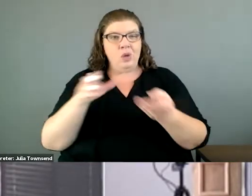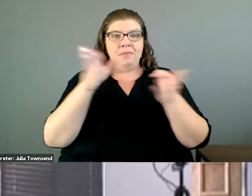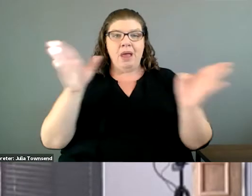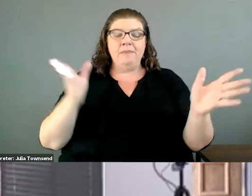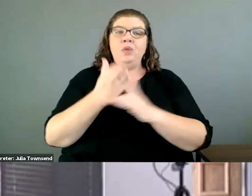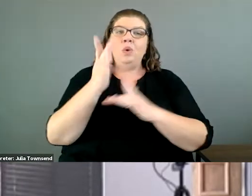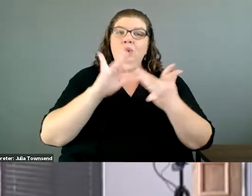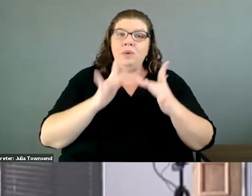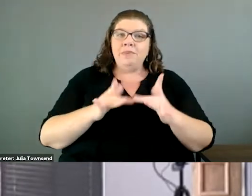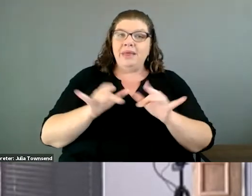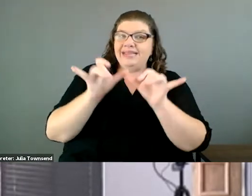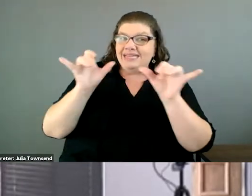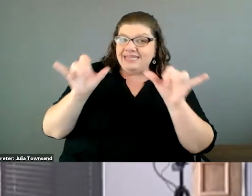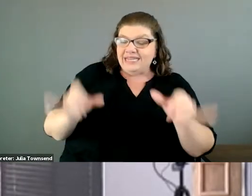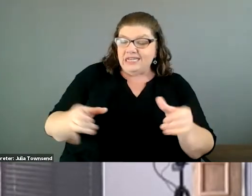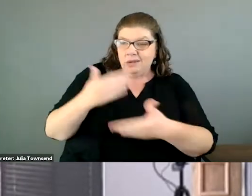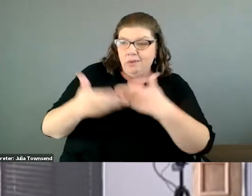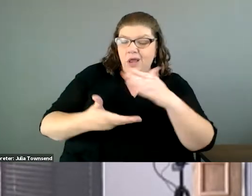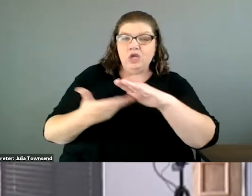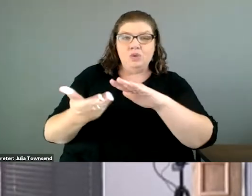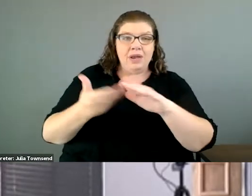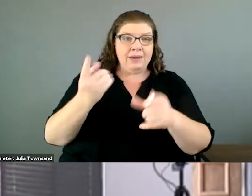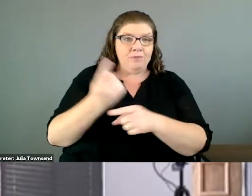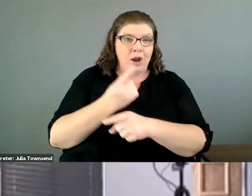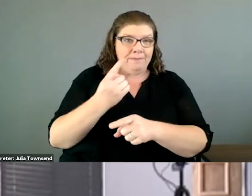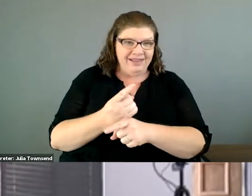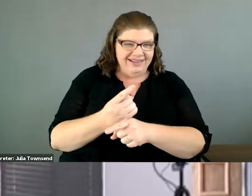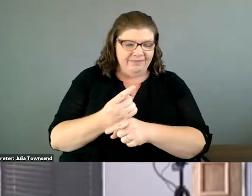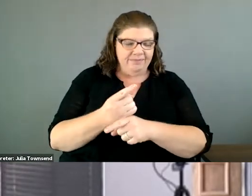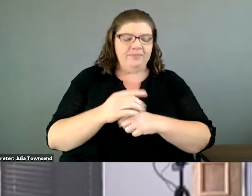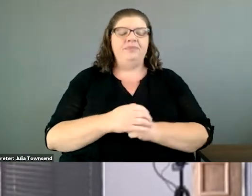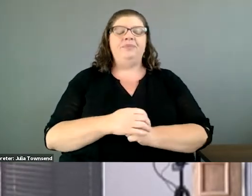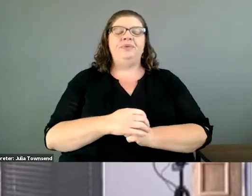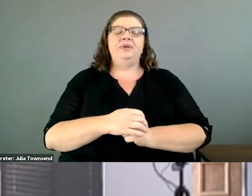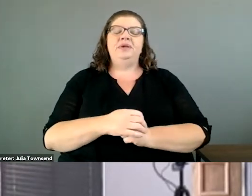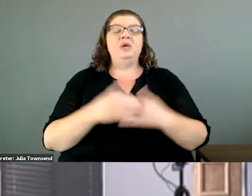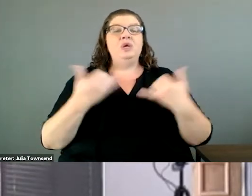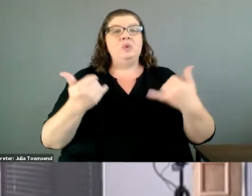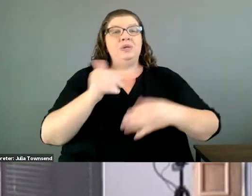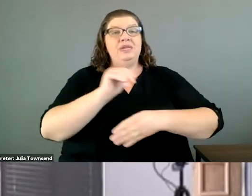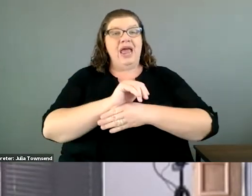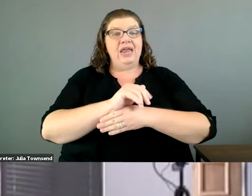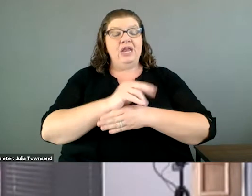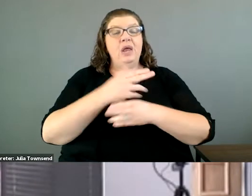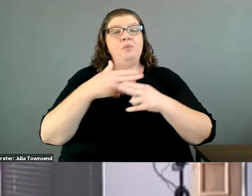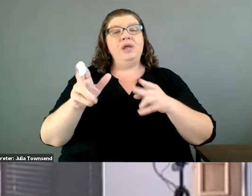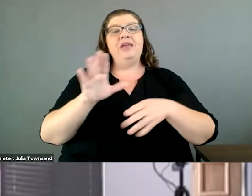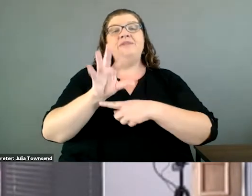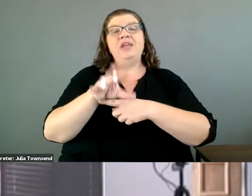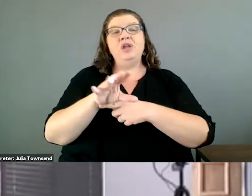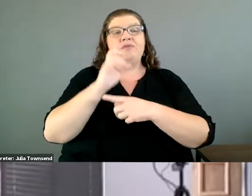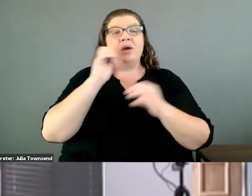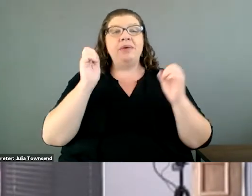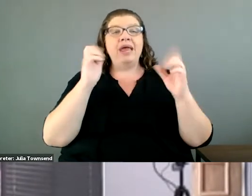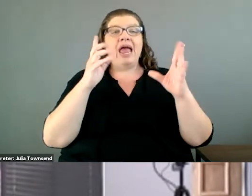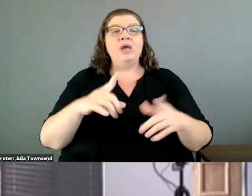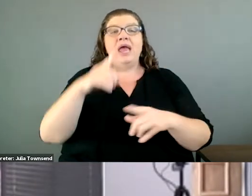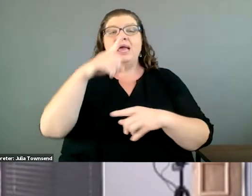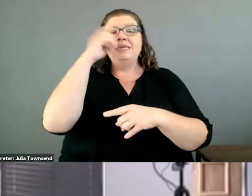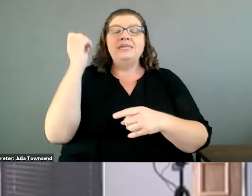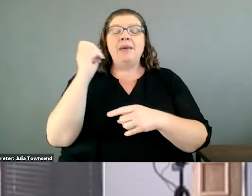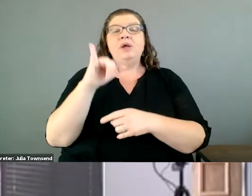the system is working properly. This evening, I'd like to share with you a brief video clip from our Educators Summer